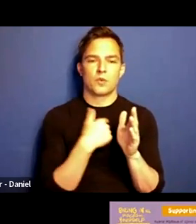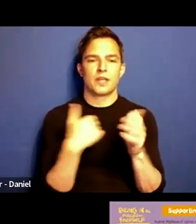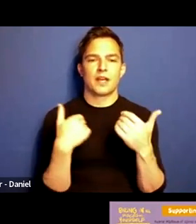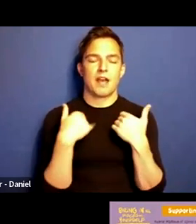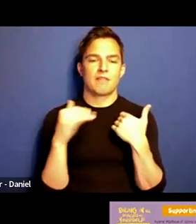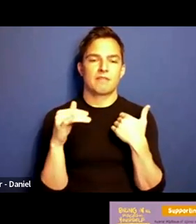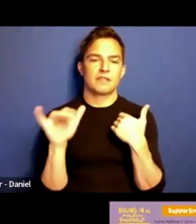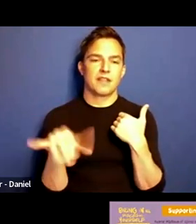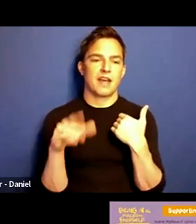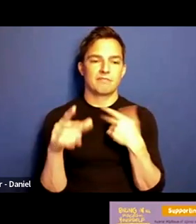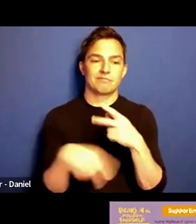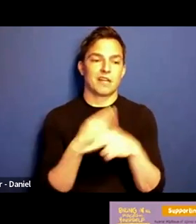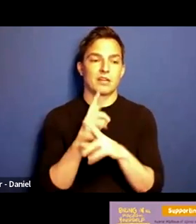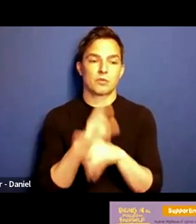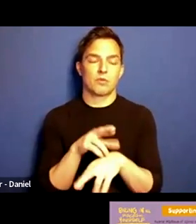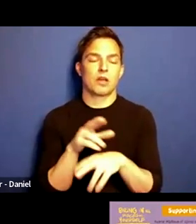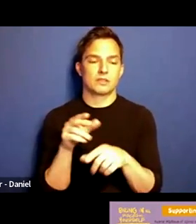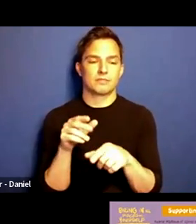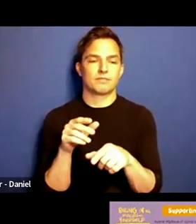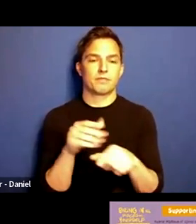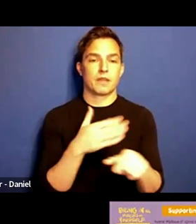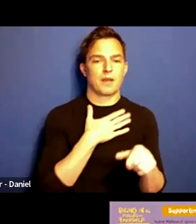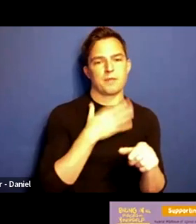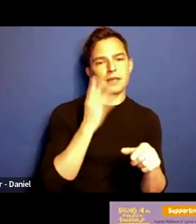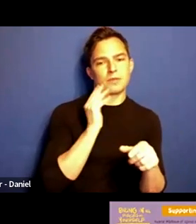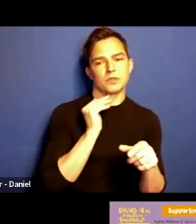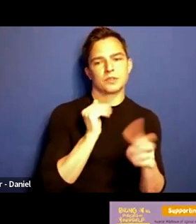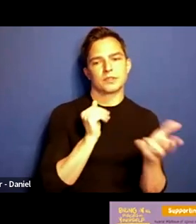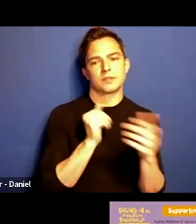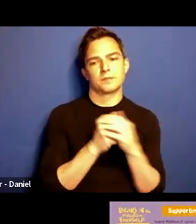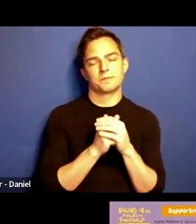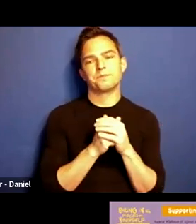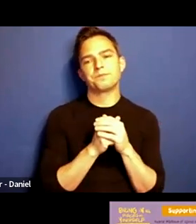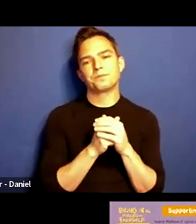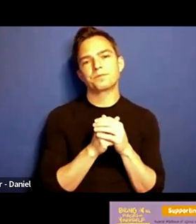honest. And that's, again, my experience. And